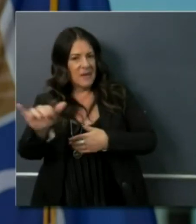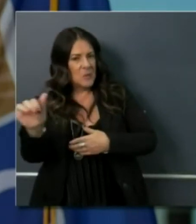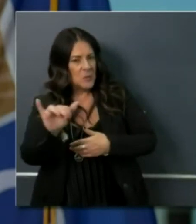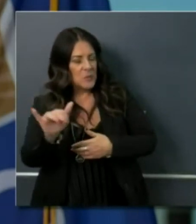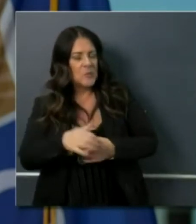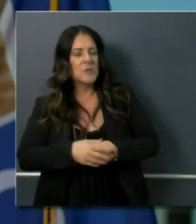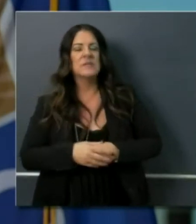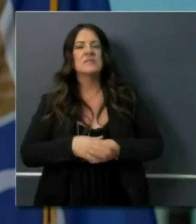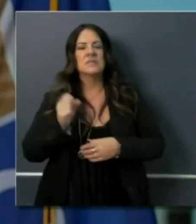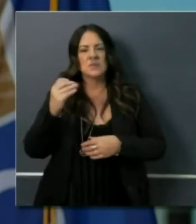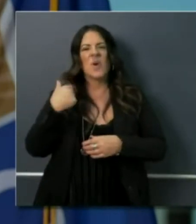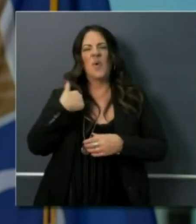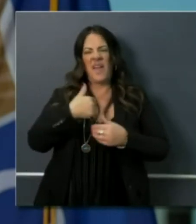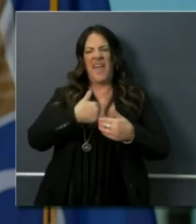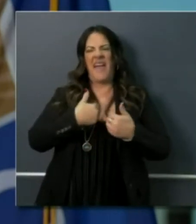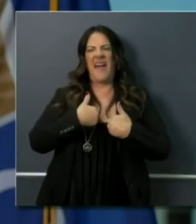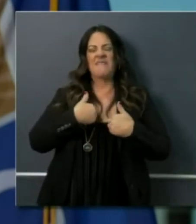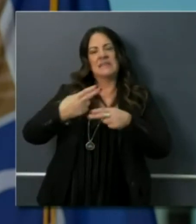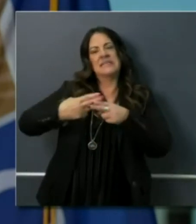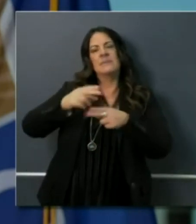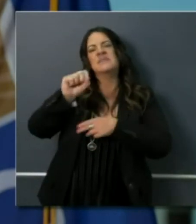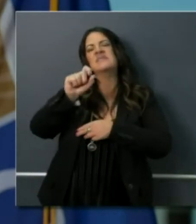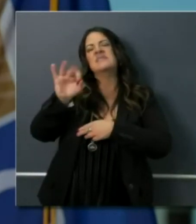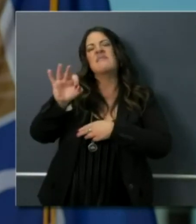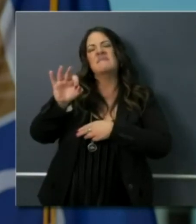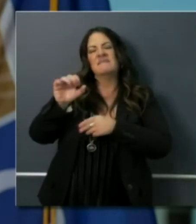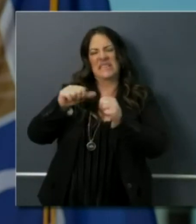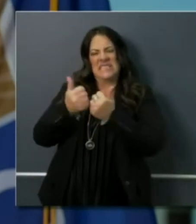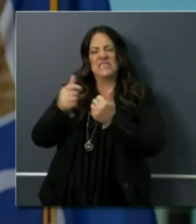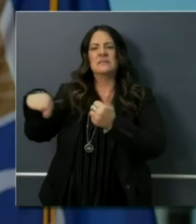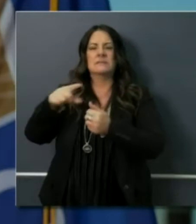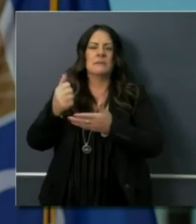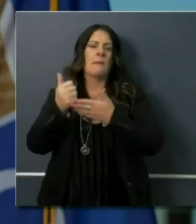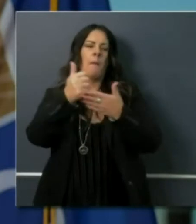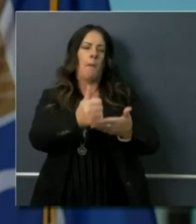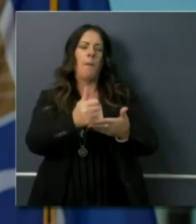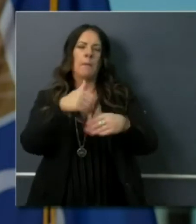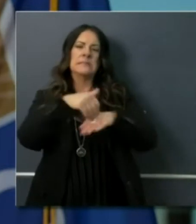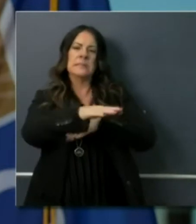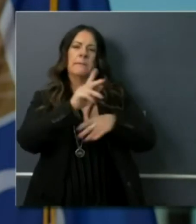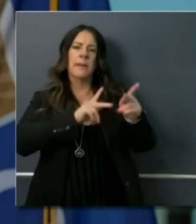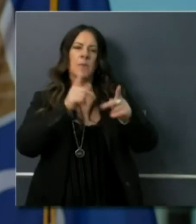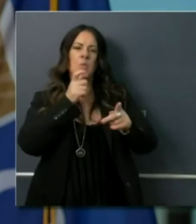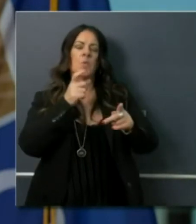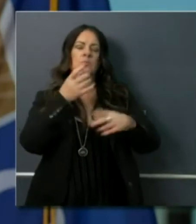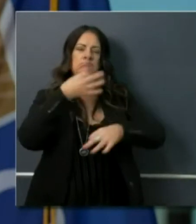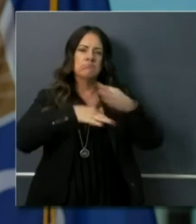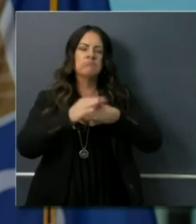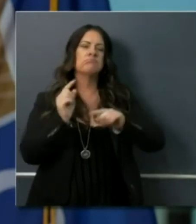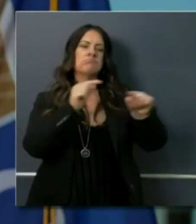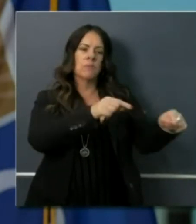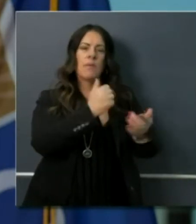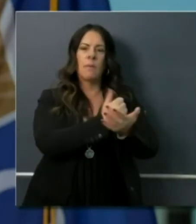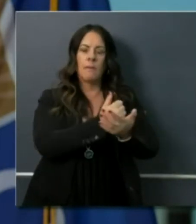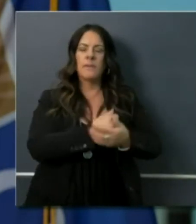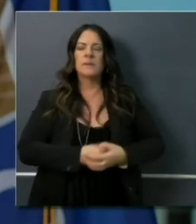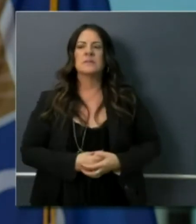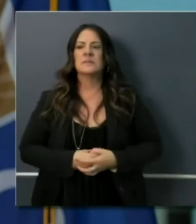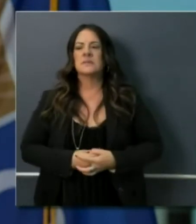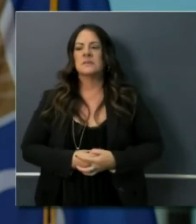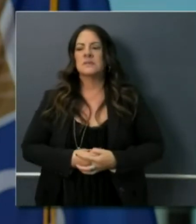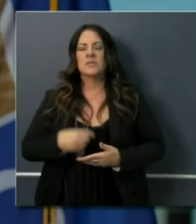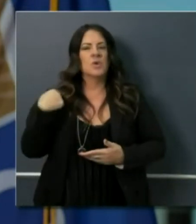these temporary staffing agencies that can help support those efforts, and we don't want to react to that. These phone calls allow us